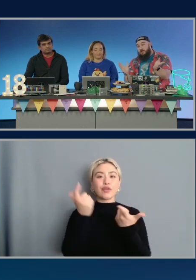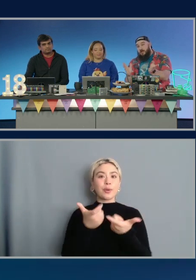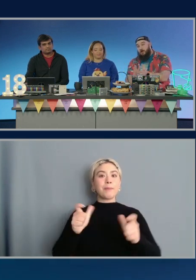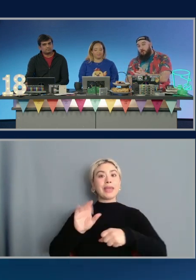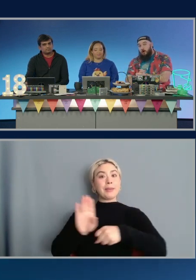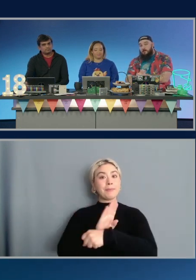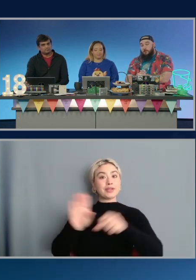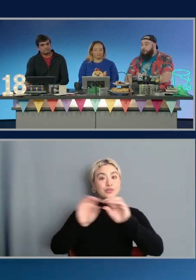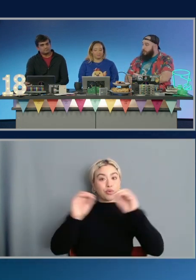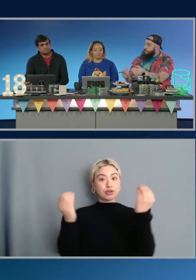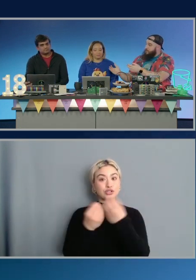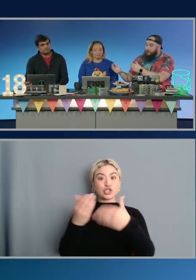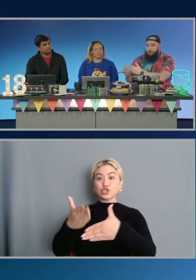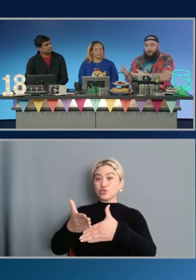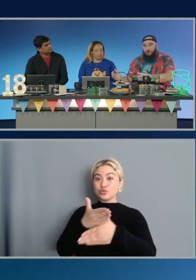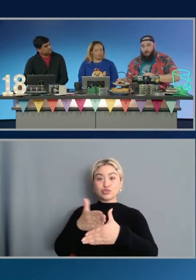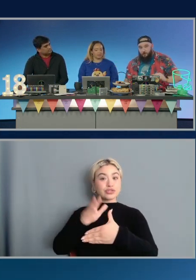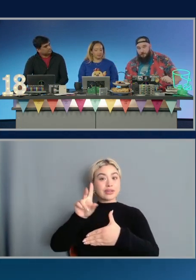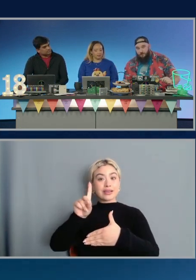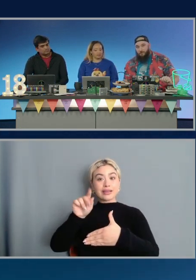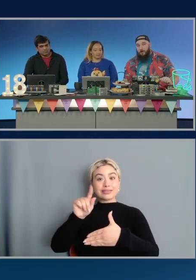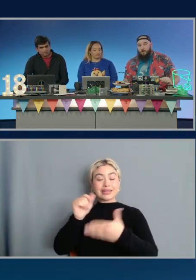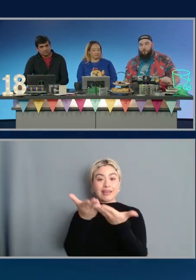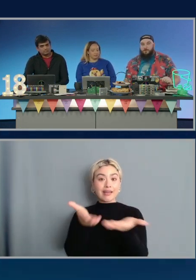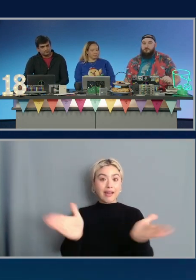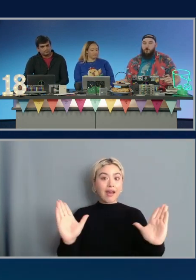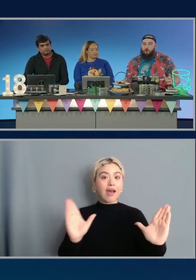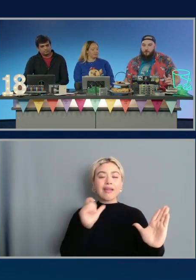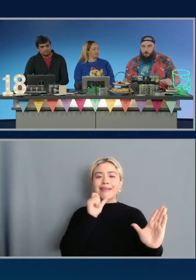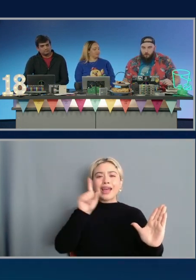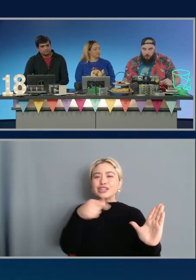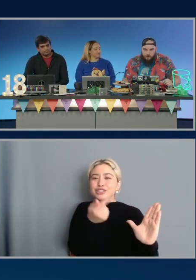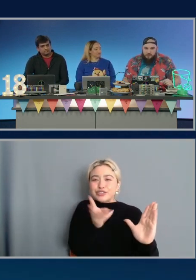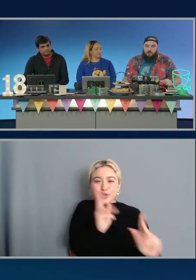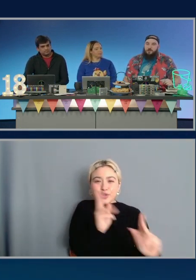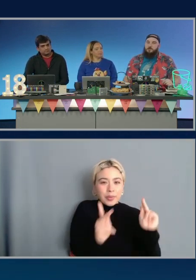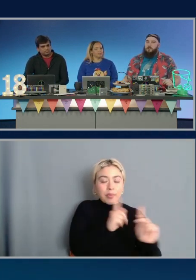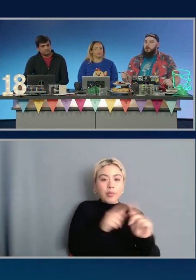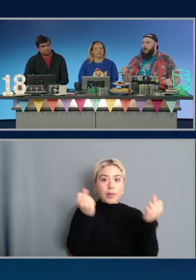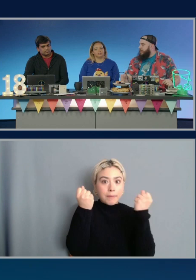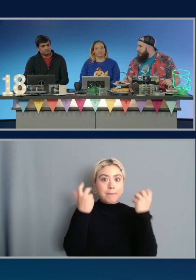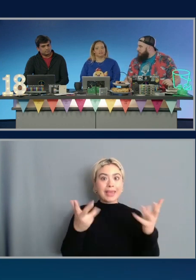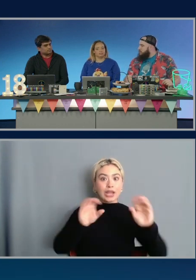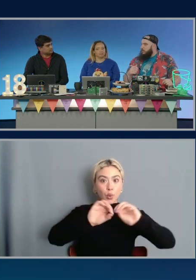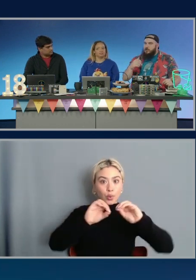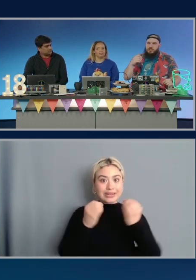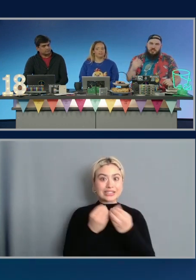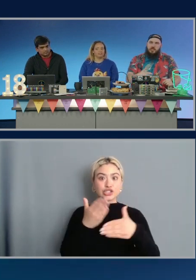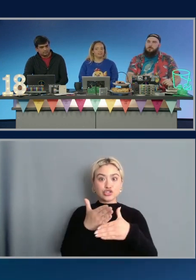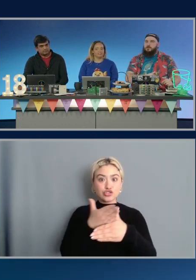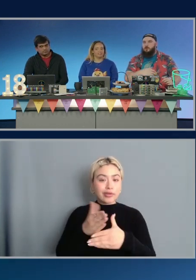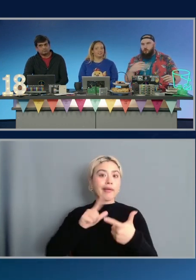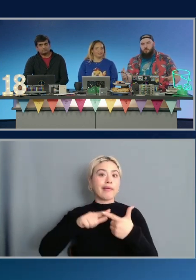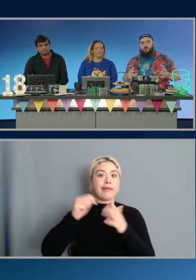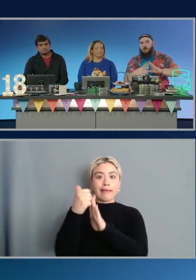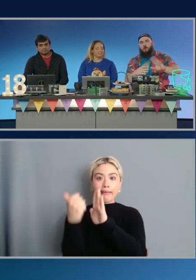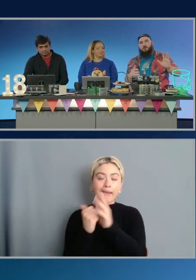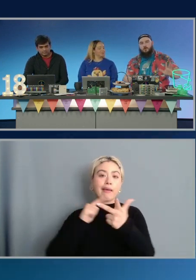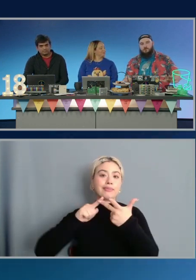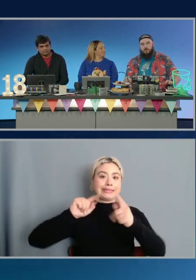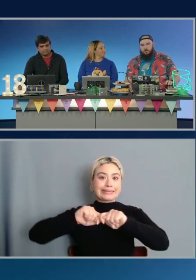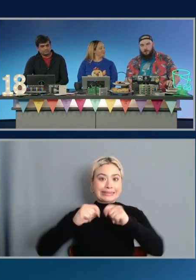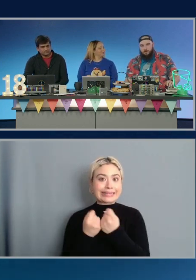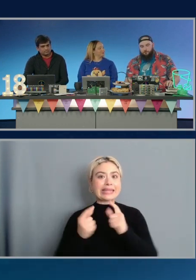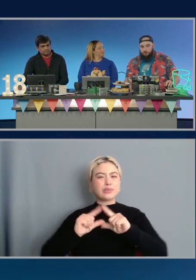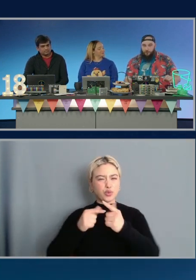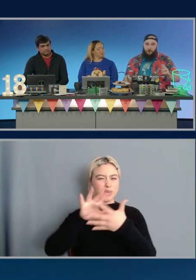share this data across not just 3 people on a Twitch stream, but multiple organizations, accounts, teams, groups, and all of those